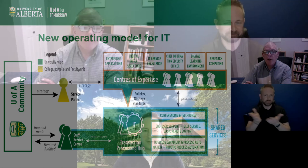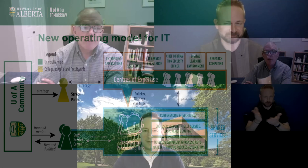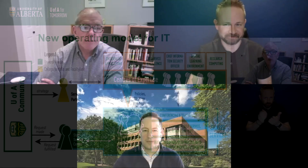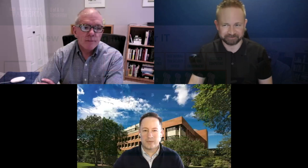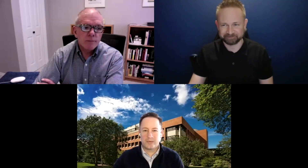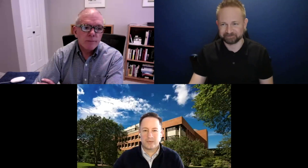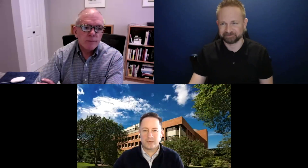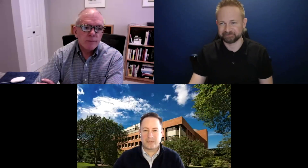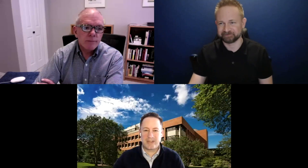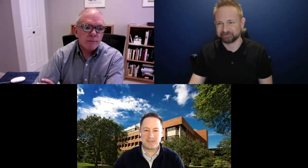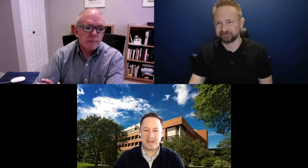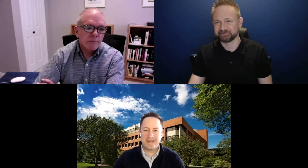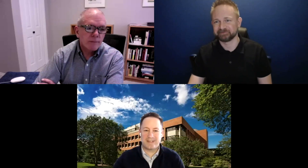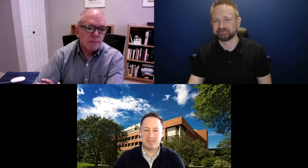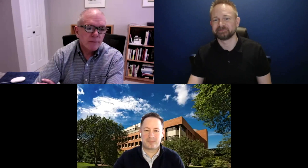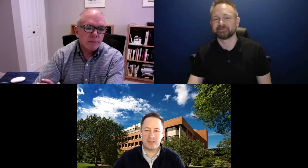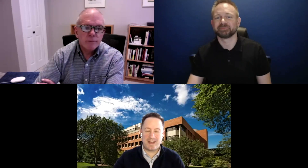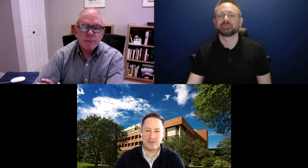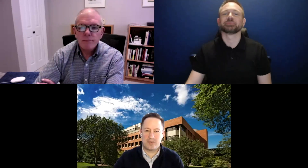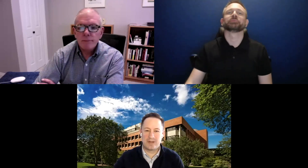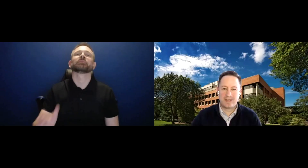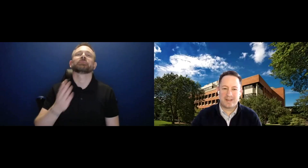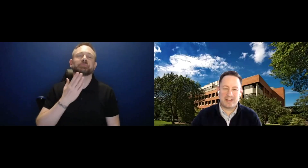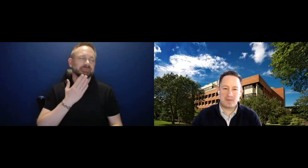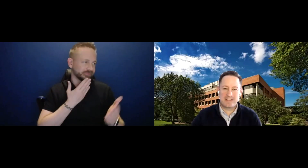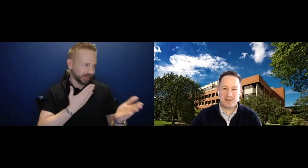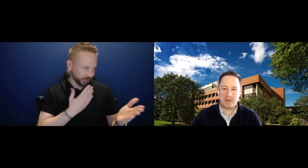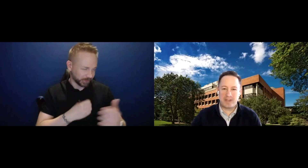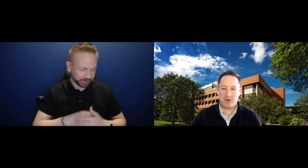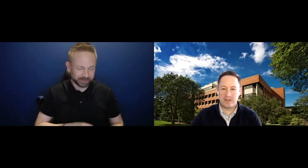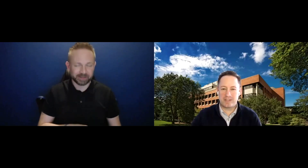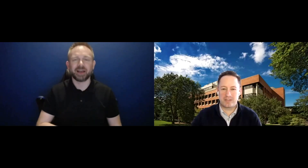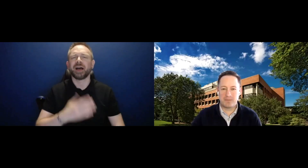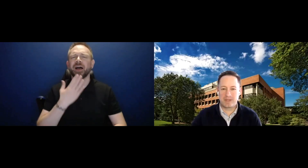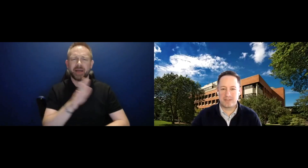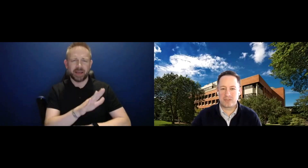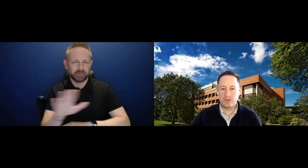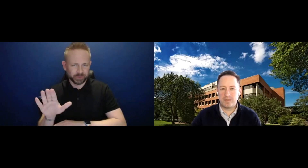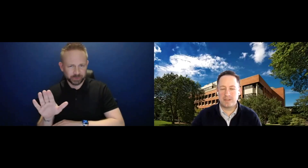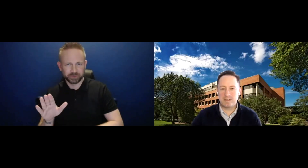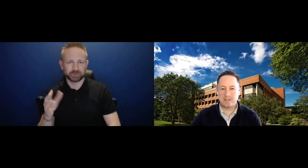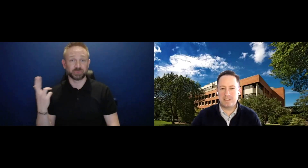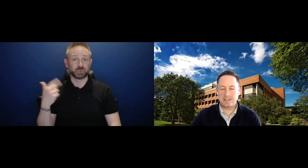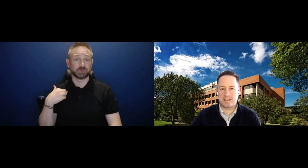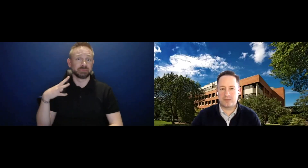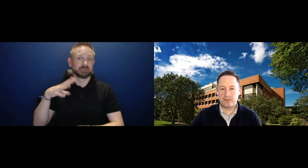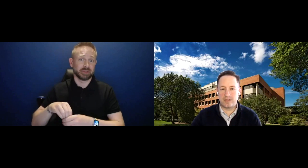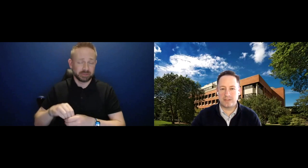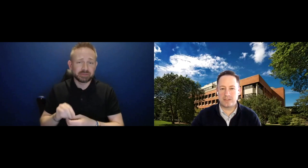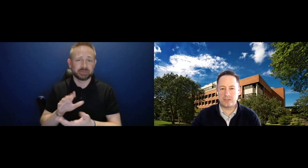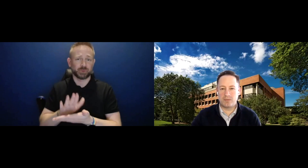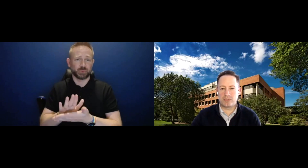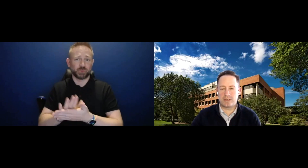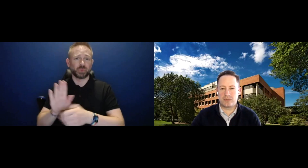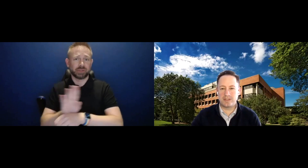us now. Well, thanks, Mike. Good afternoon, everyone. As Mike said, I think I'm part of this session because the School of Business did successfully